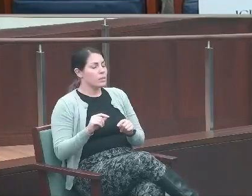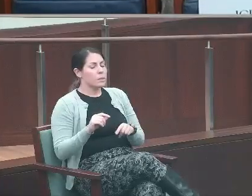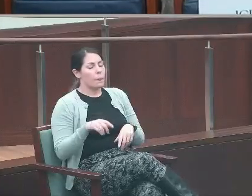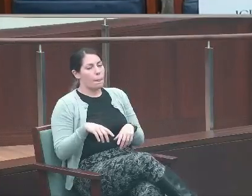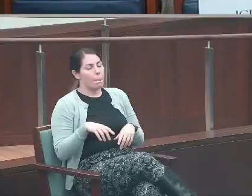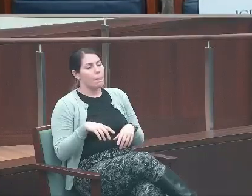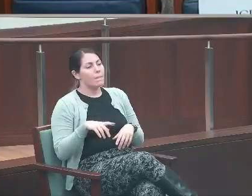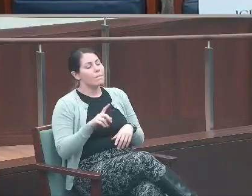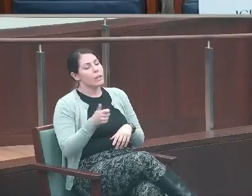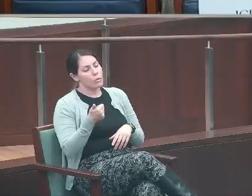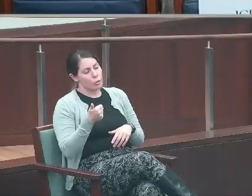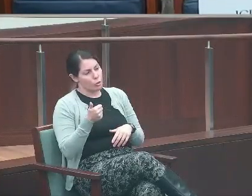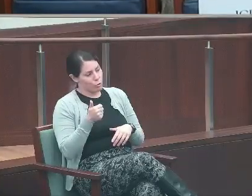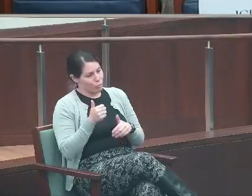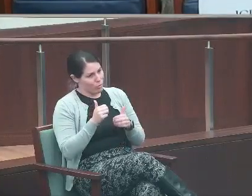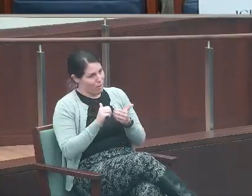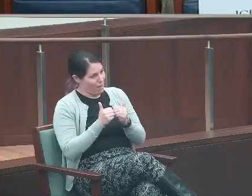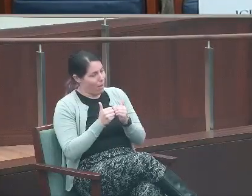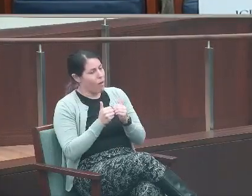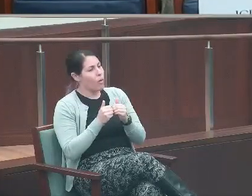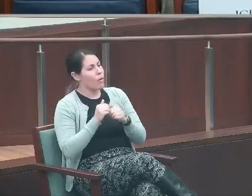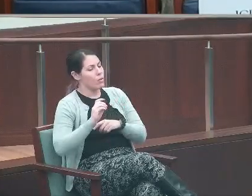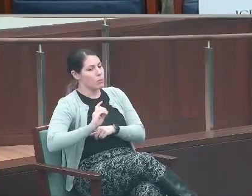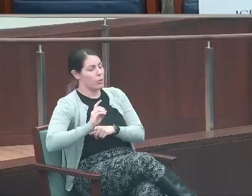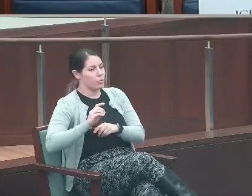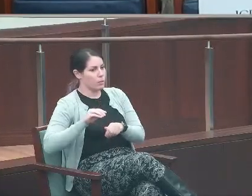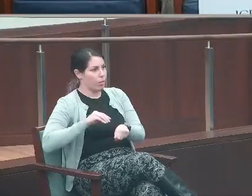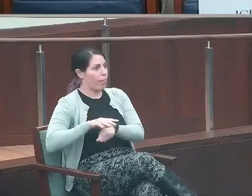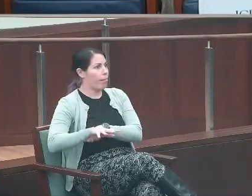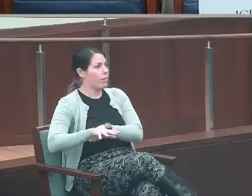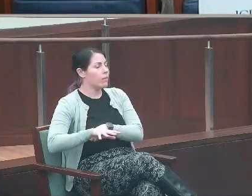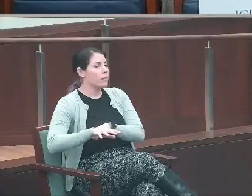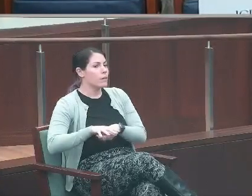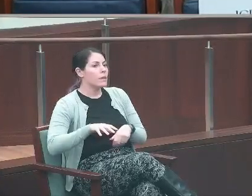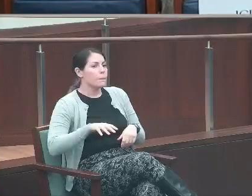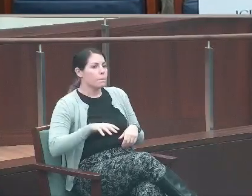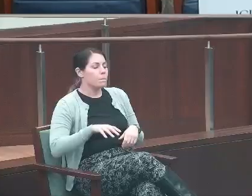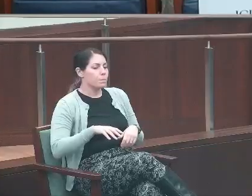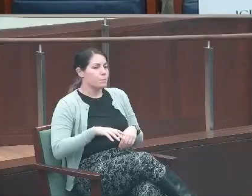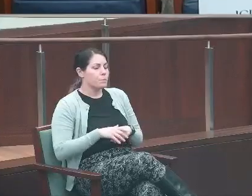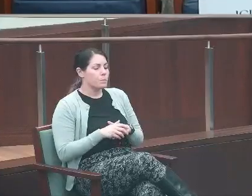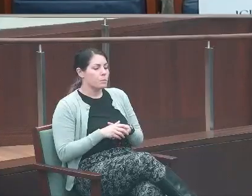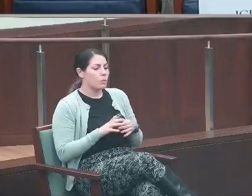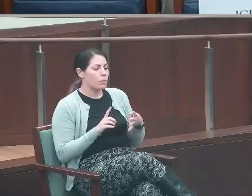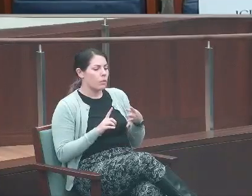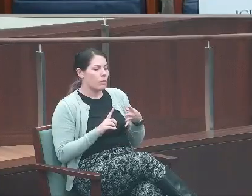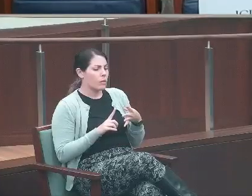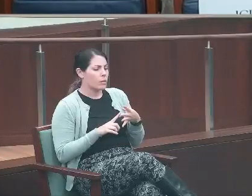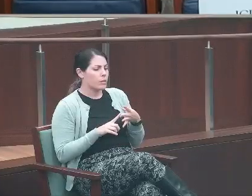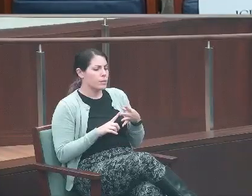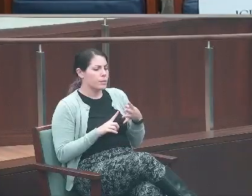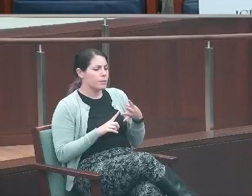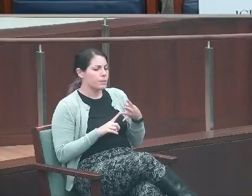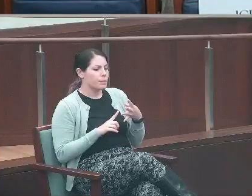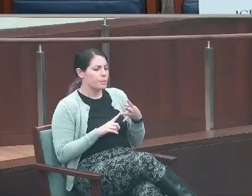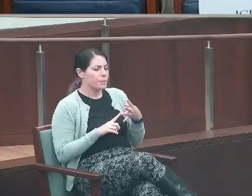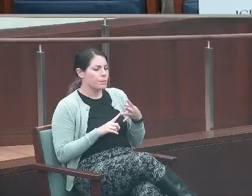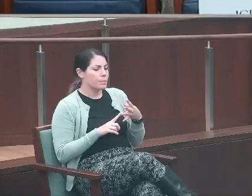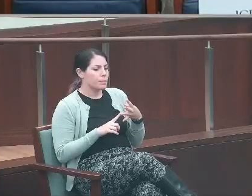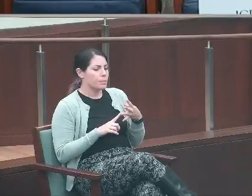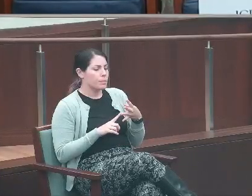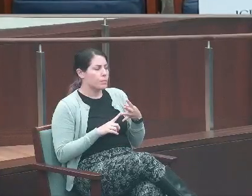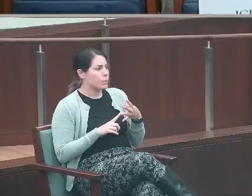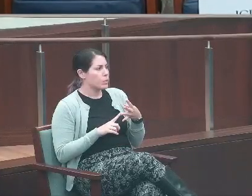That's another way that democracy, one of the kind of core bedrock parts of democracy, is being threatened. The third is around civil liberties,